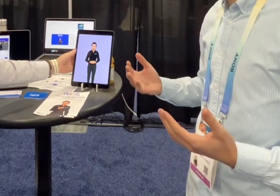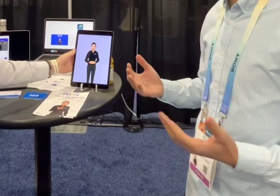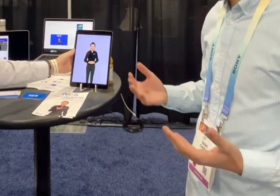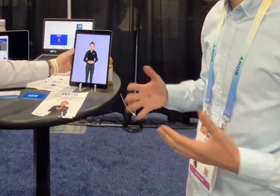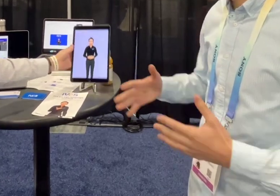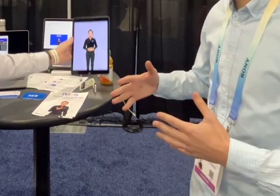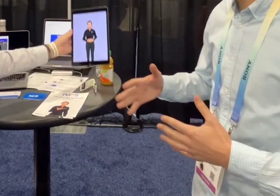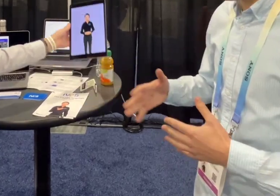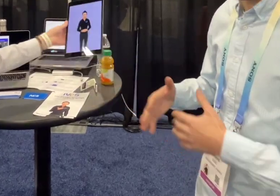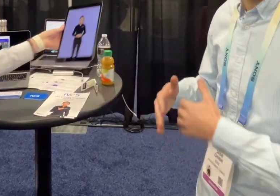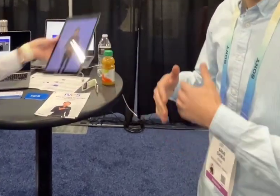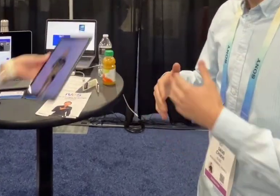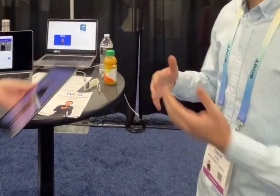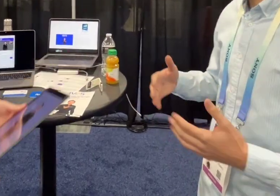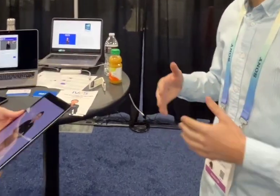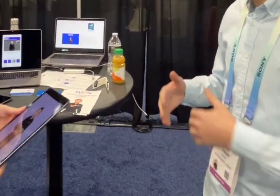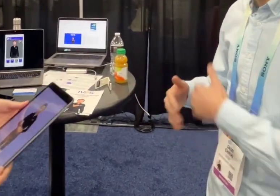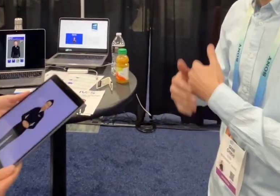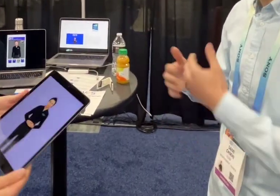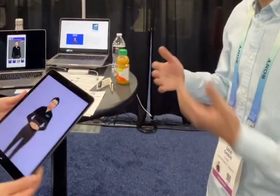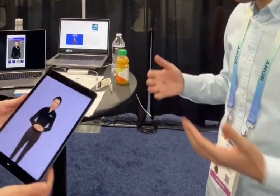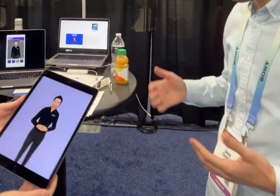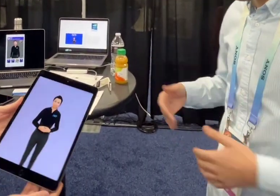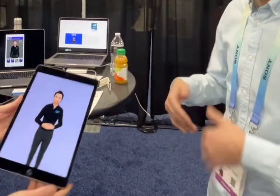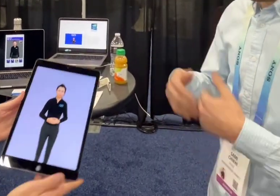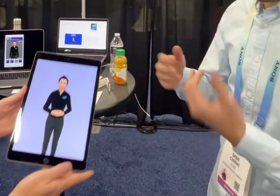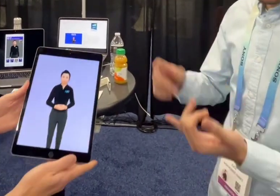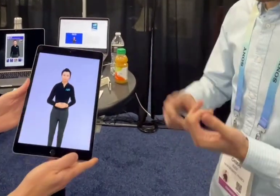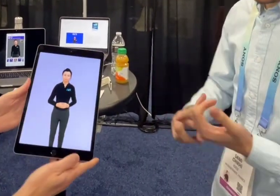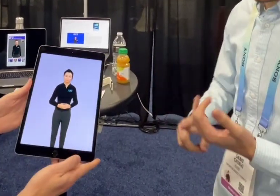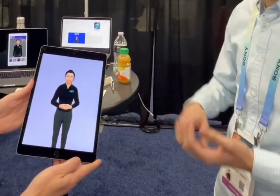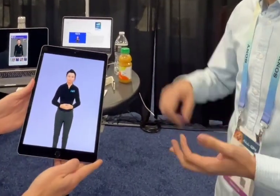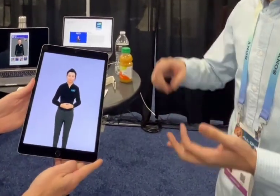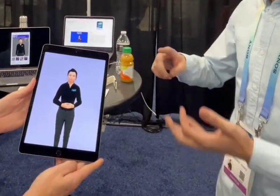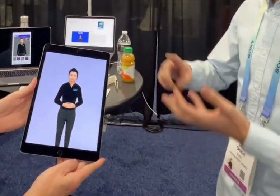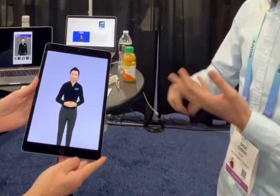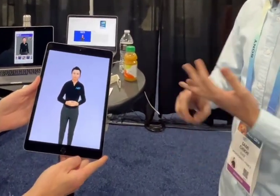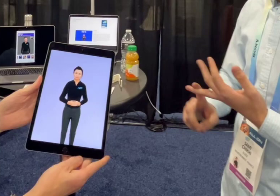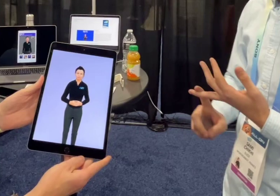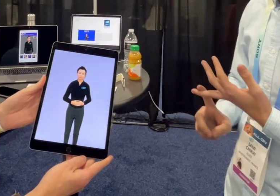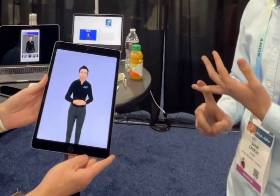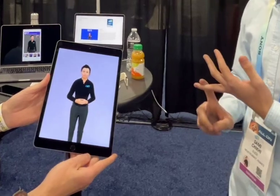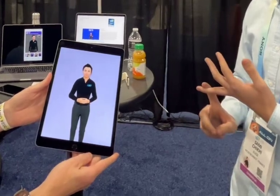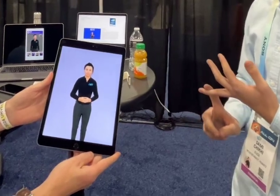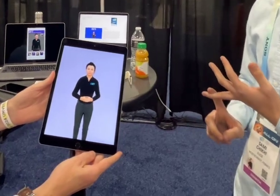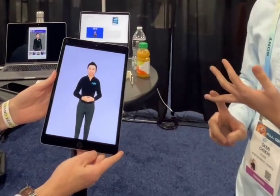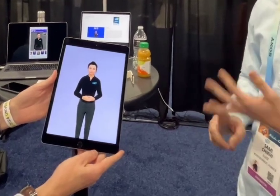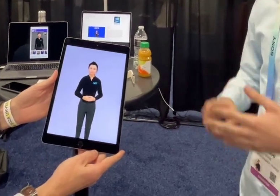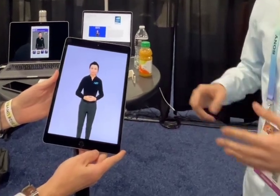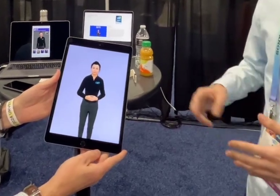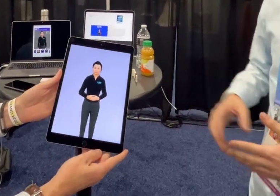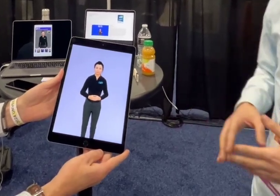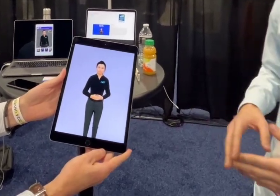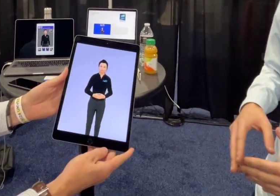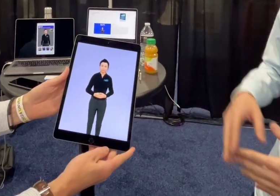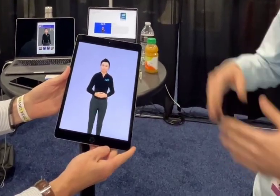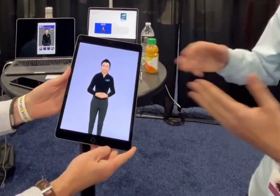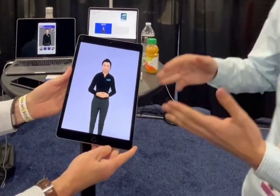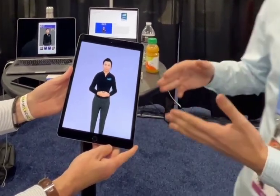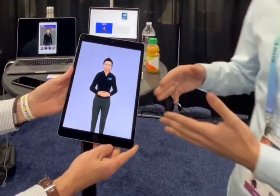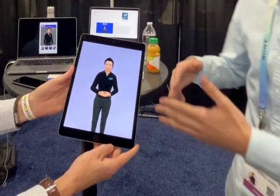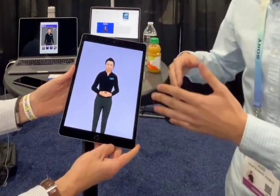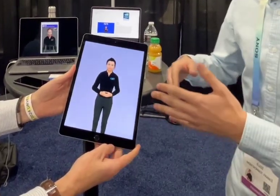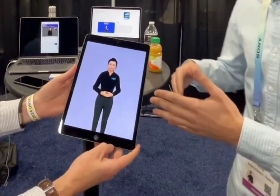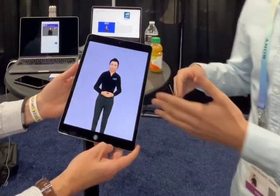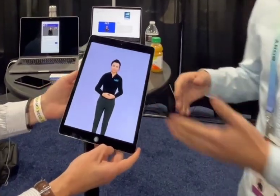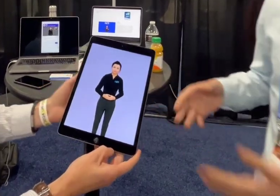for the world because it can make accessible a lot of things, a lot of websites, a lot of places. And for